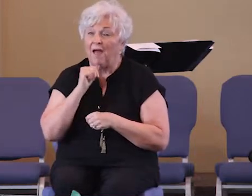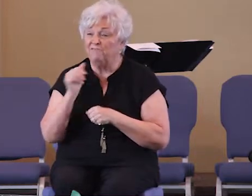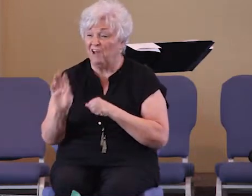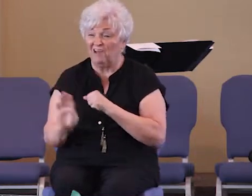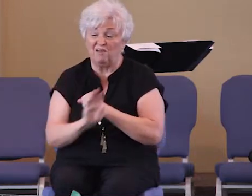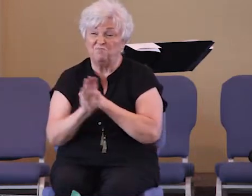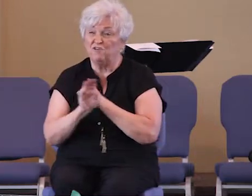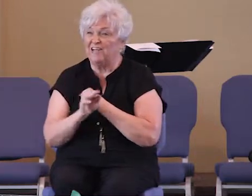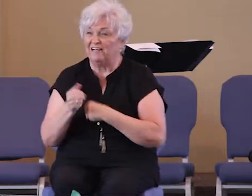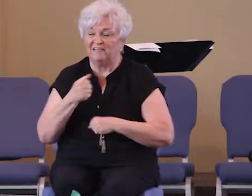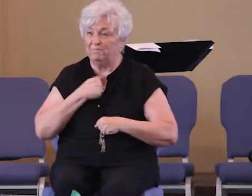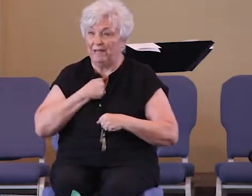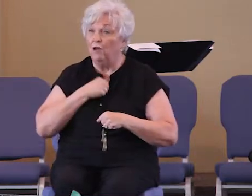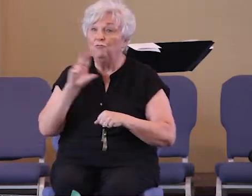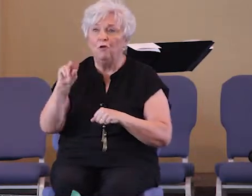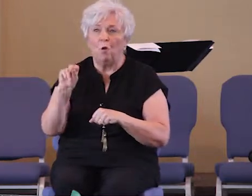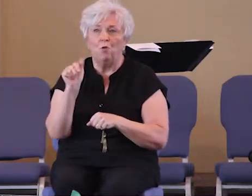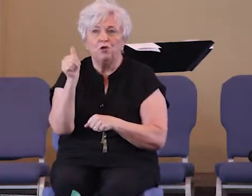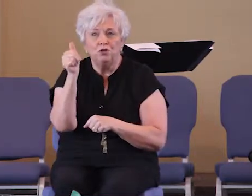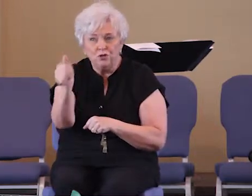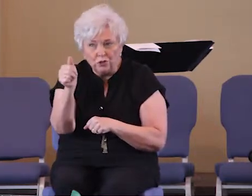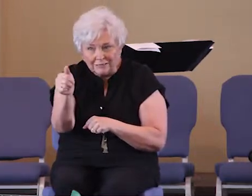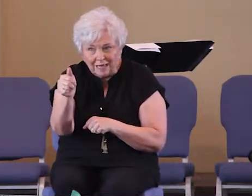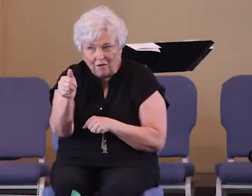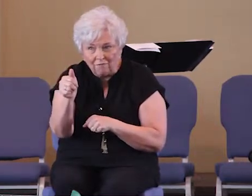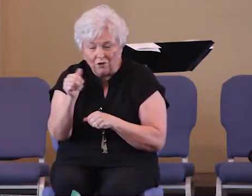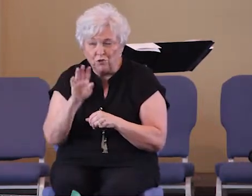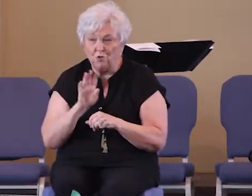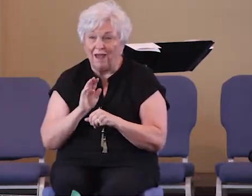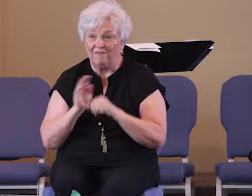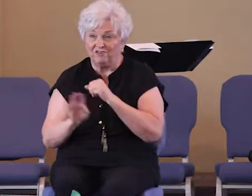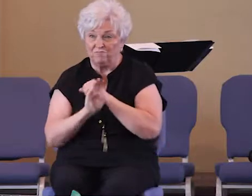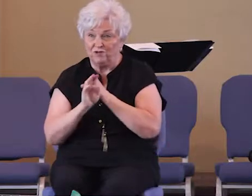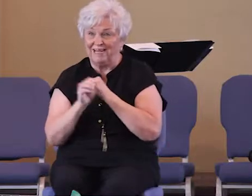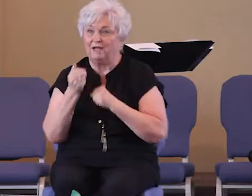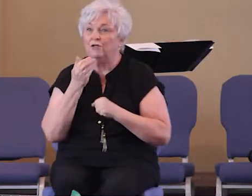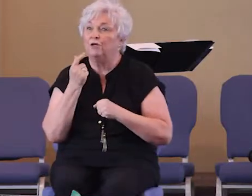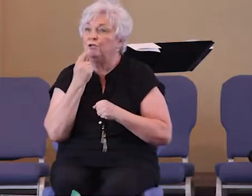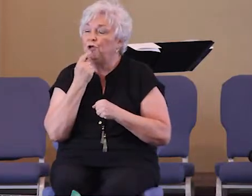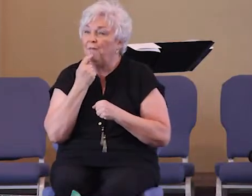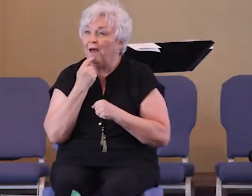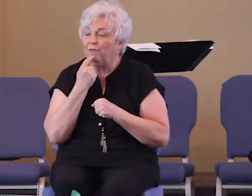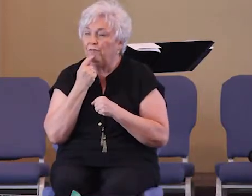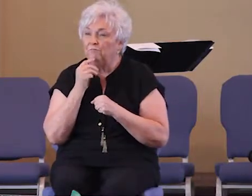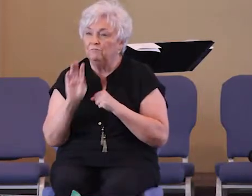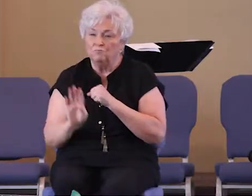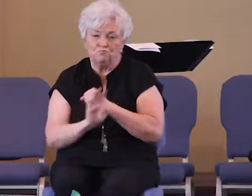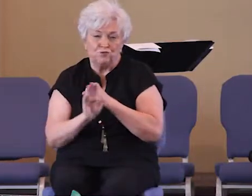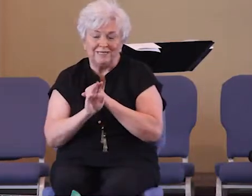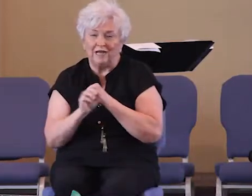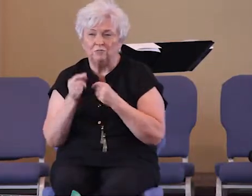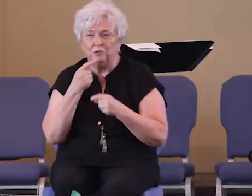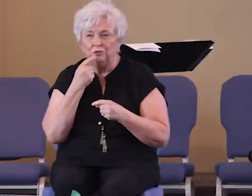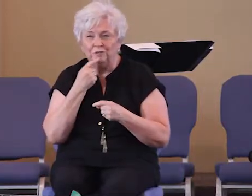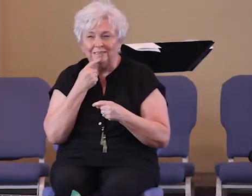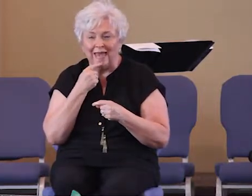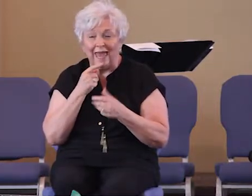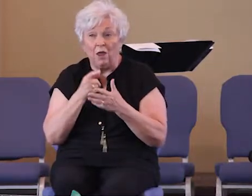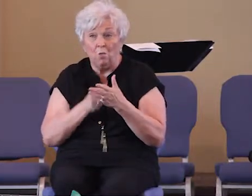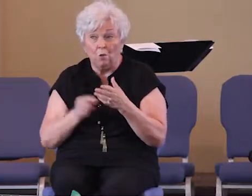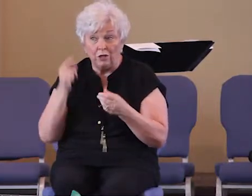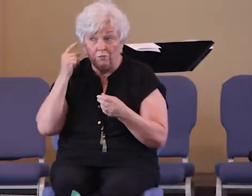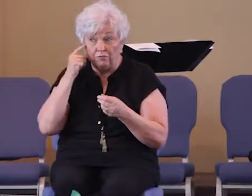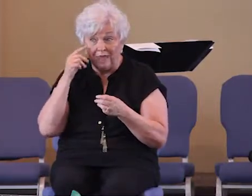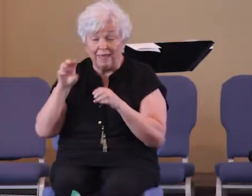to guard your own mouth. You have to guard what you say, what you think, and what you do, and how you respond and